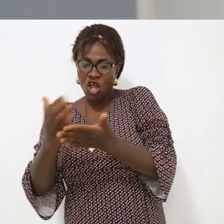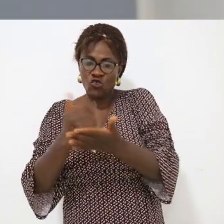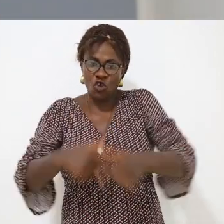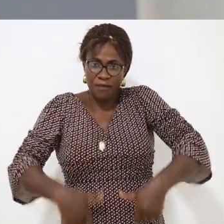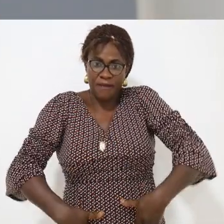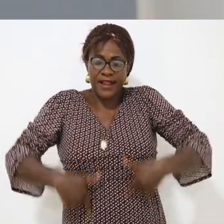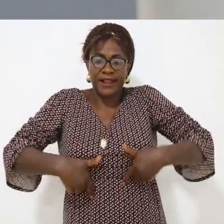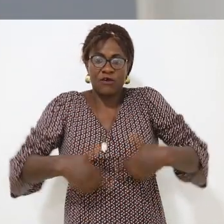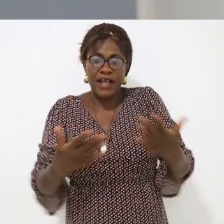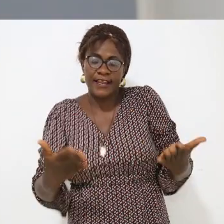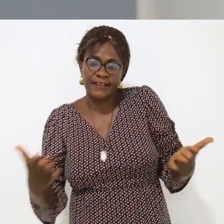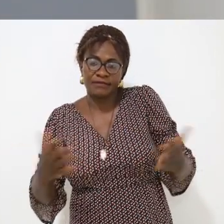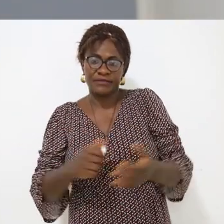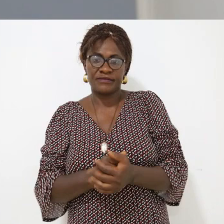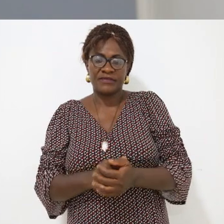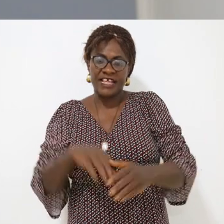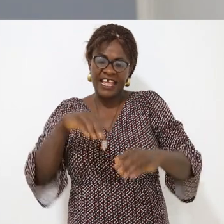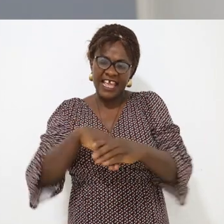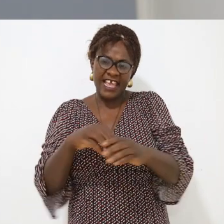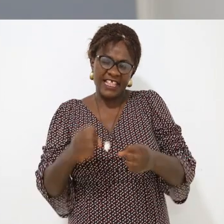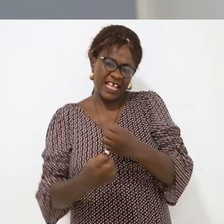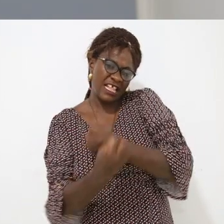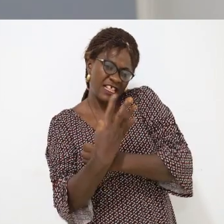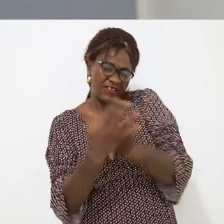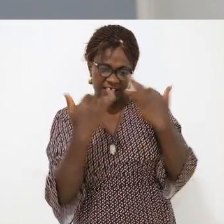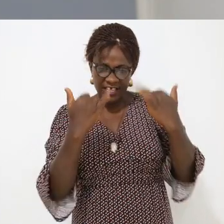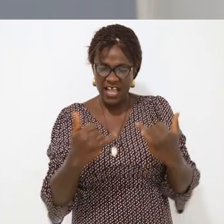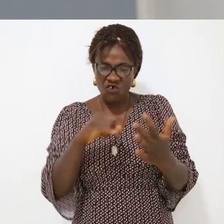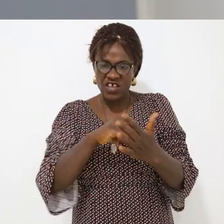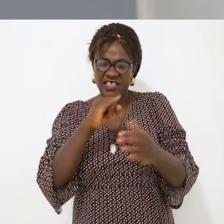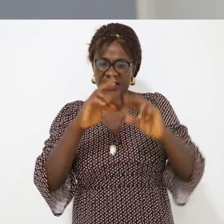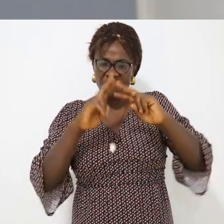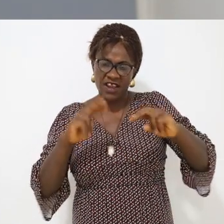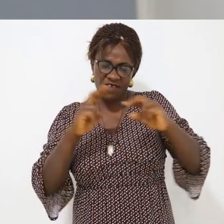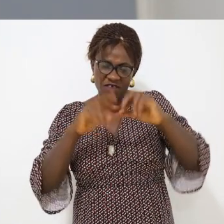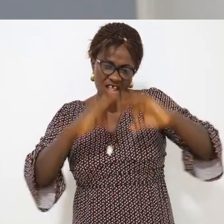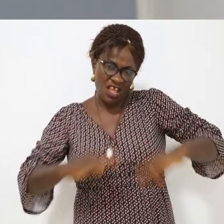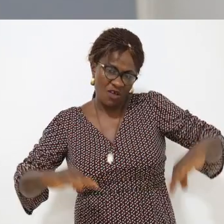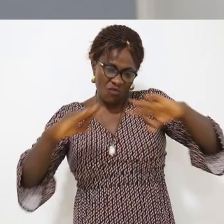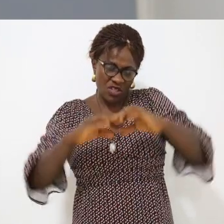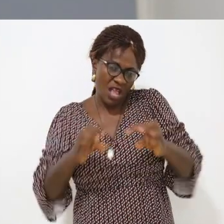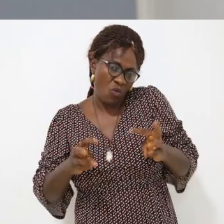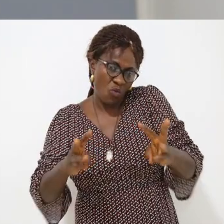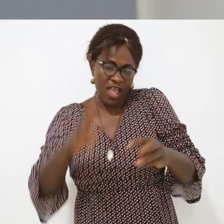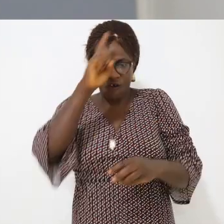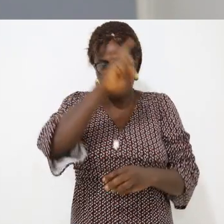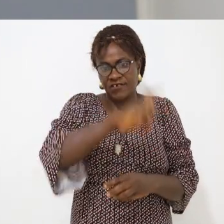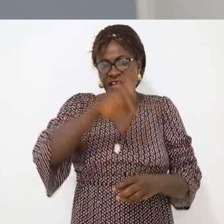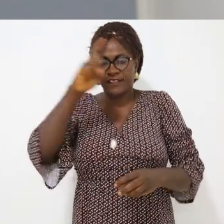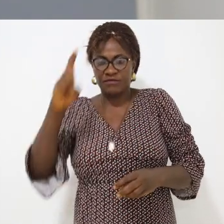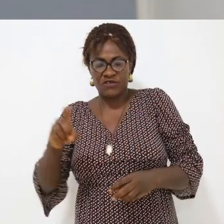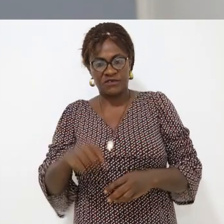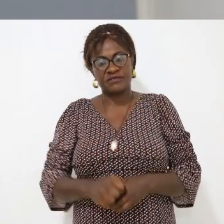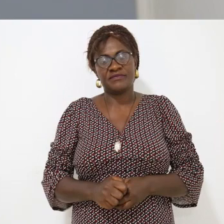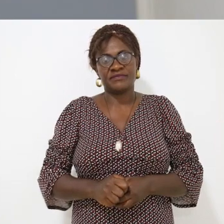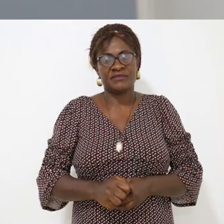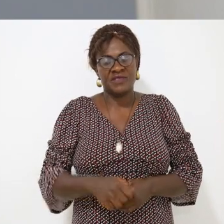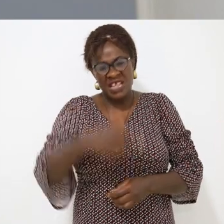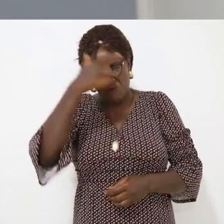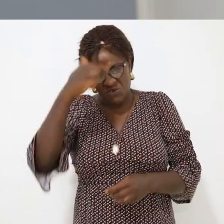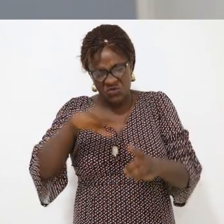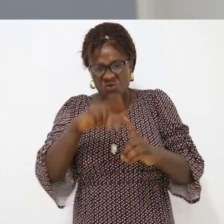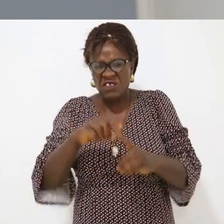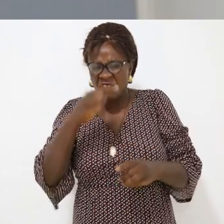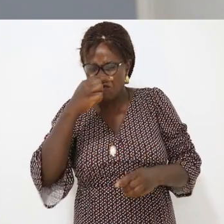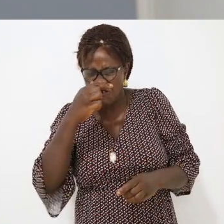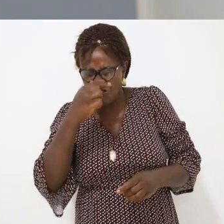certain organisms, and in this outbreak, droplets are a very important means of transmission, because when we talk or